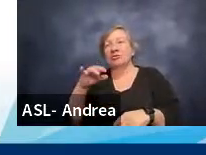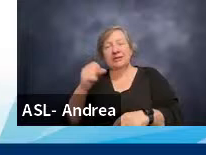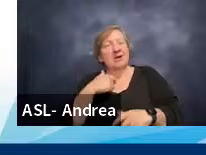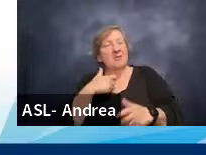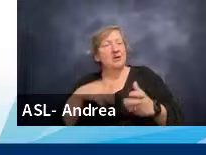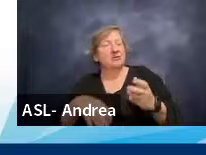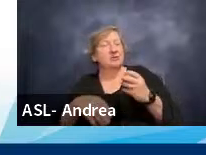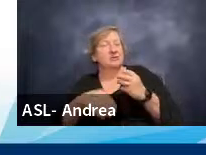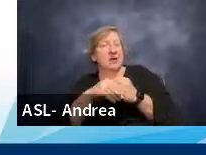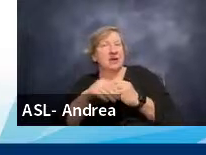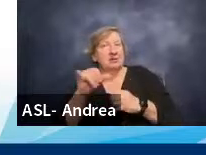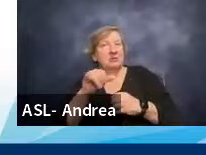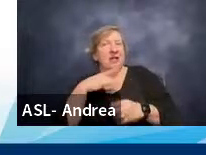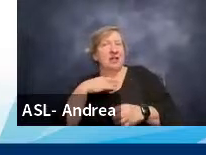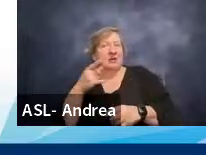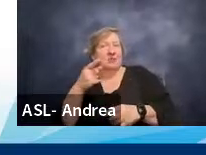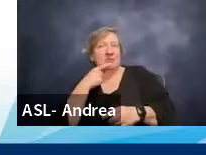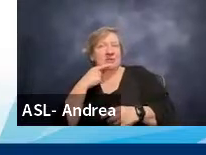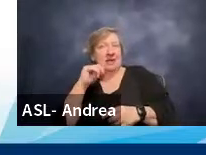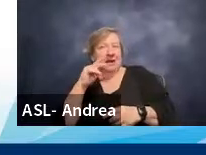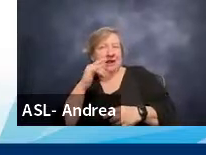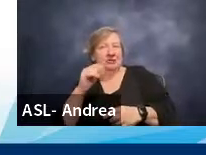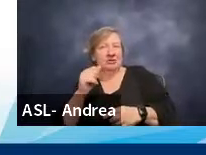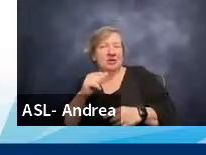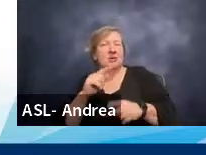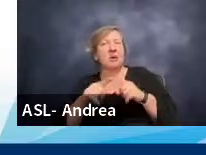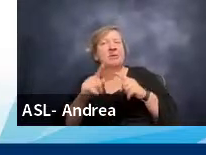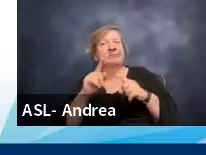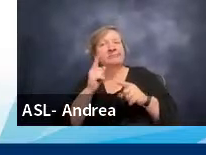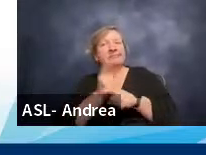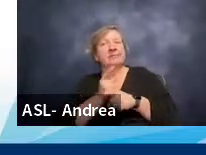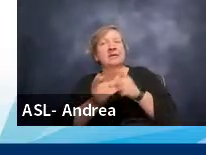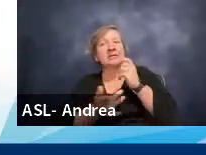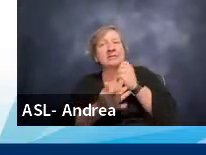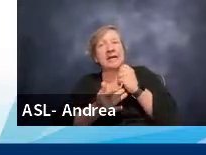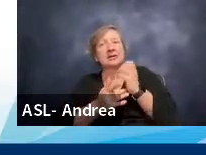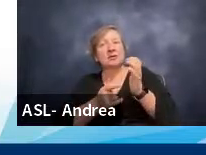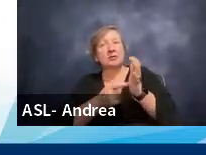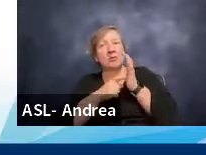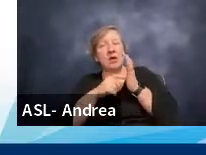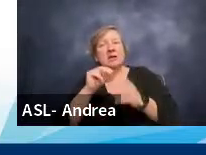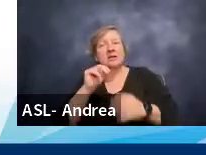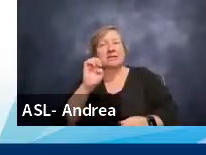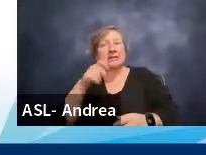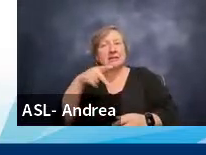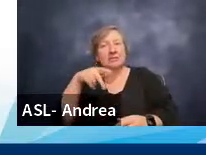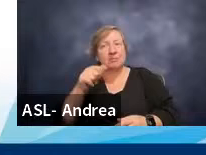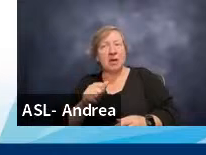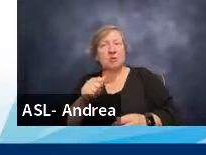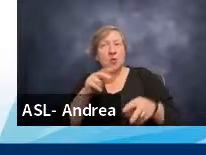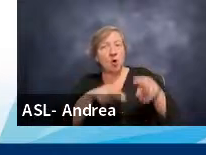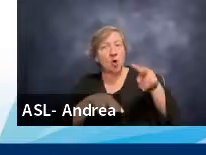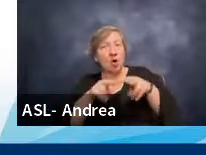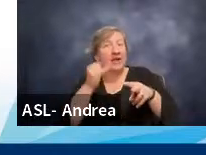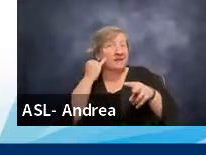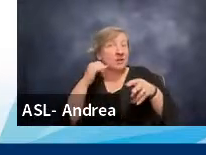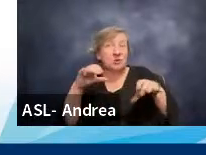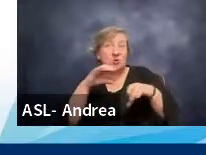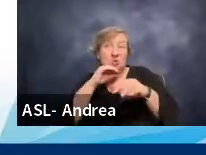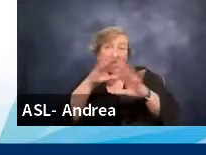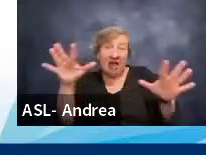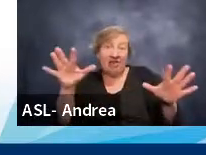add to, you said it already, that the technical requirement of NEPA is that you do look at a no action alternative. And so that will be out